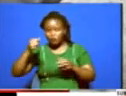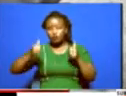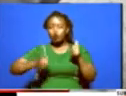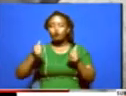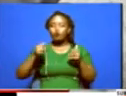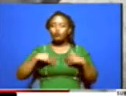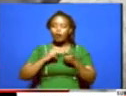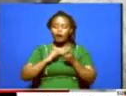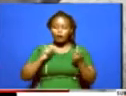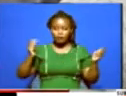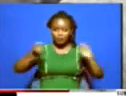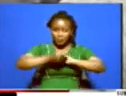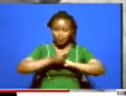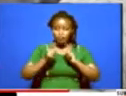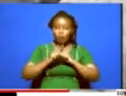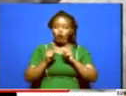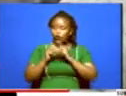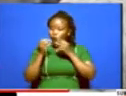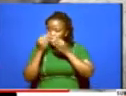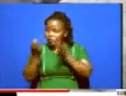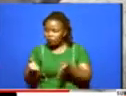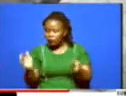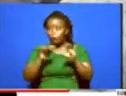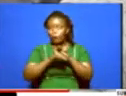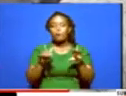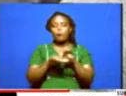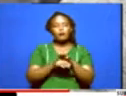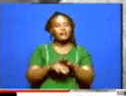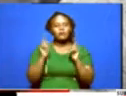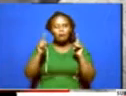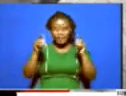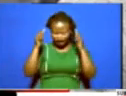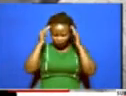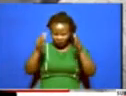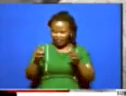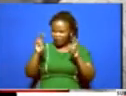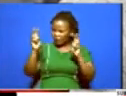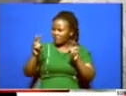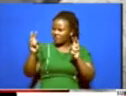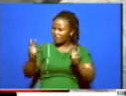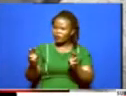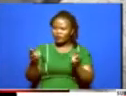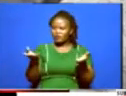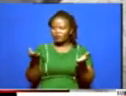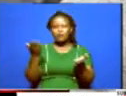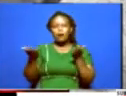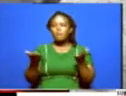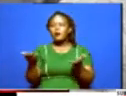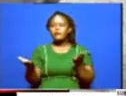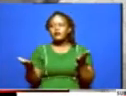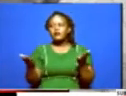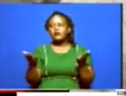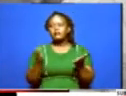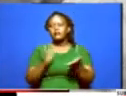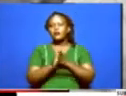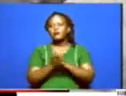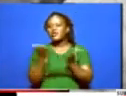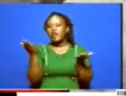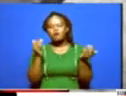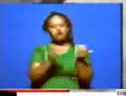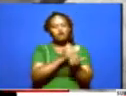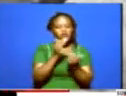even educate members to be issue-based, not to be biased or maybe to go and become partisan